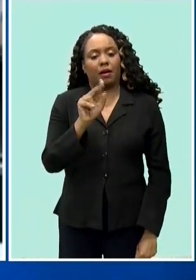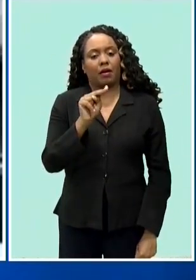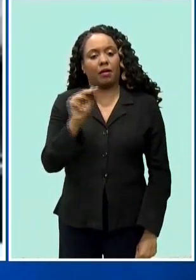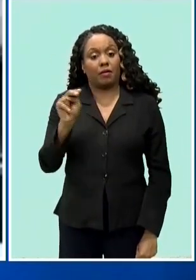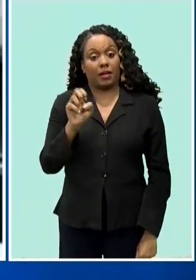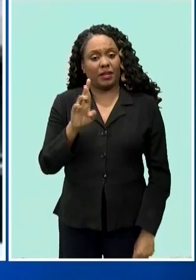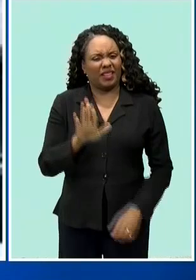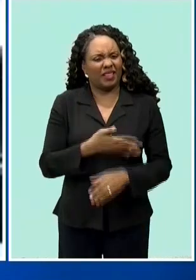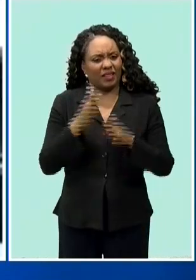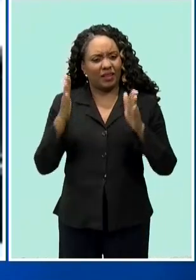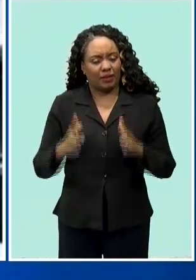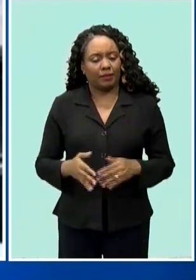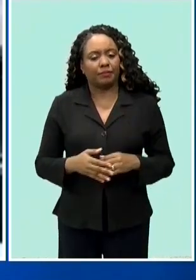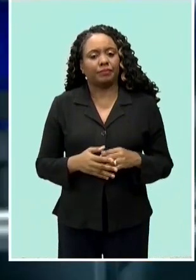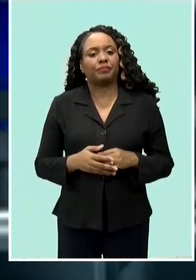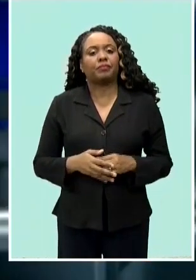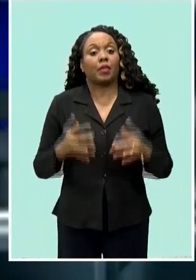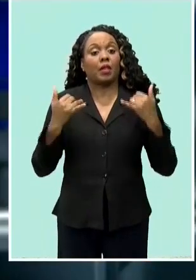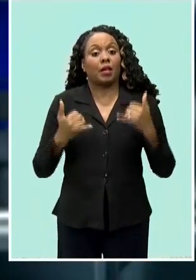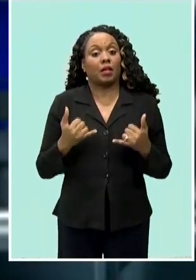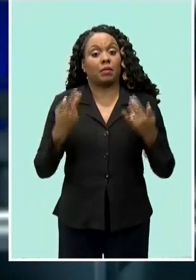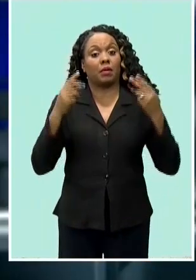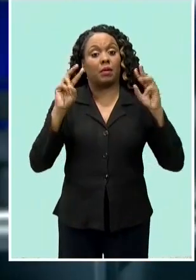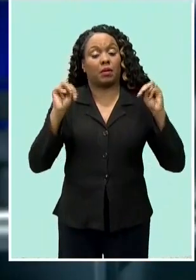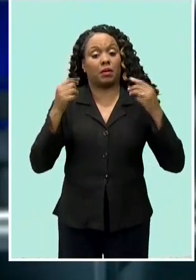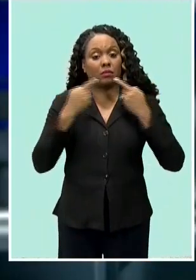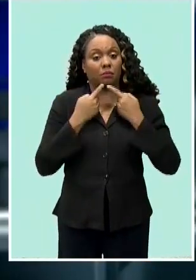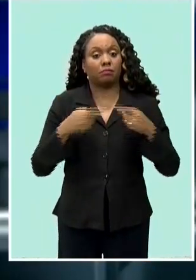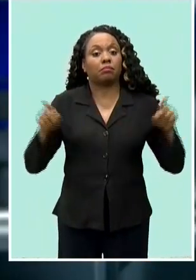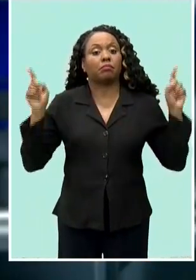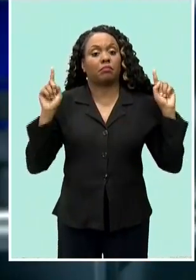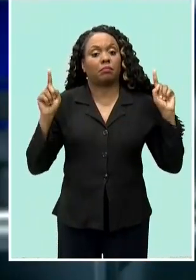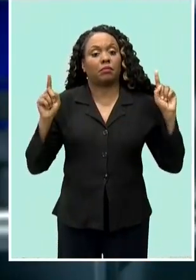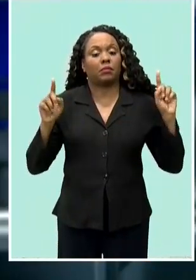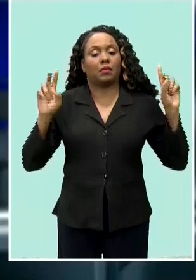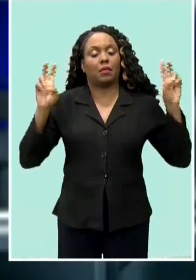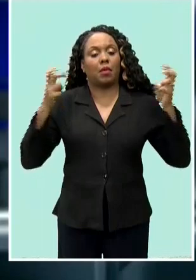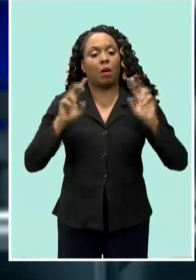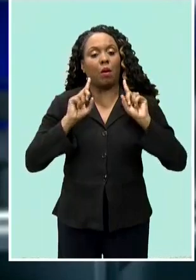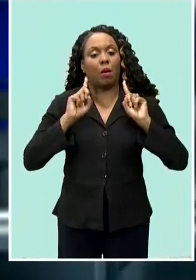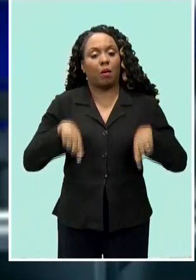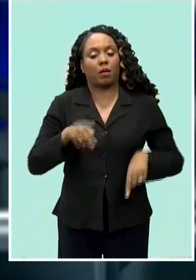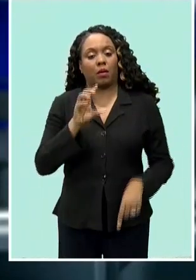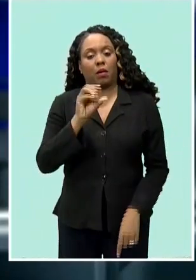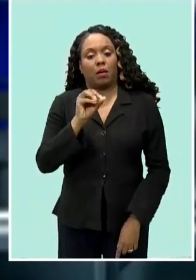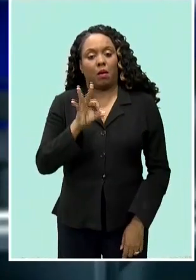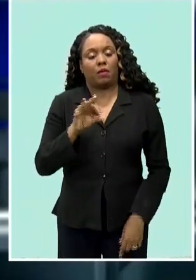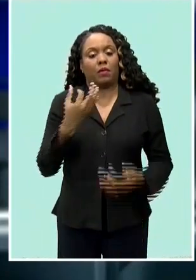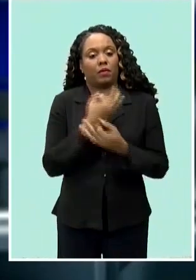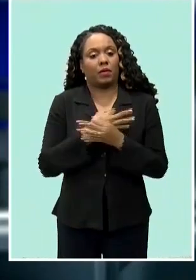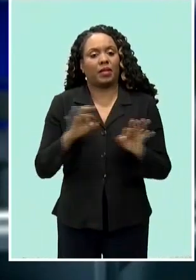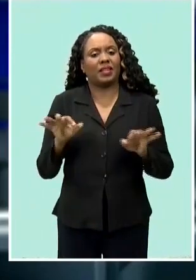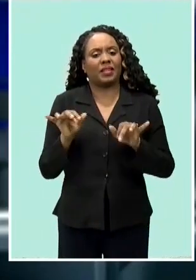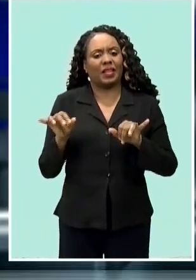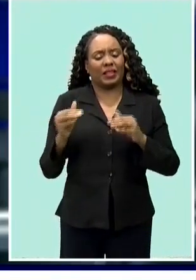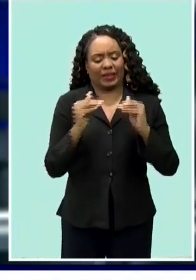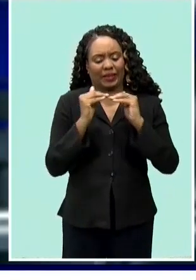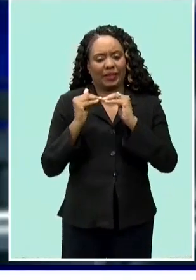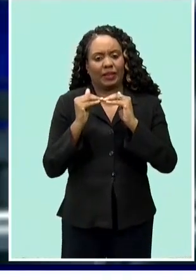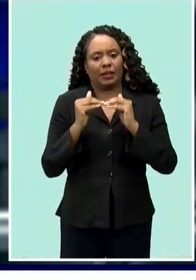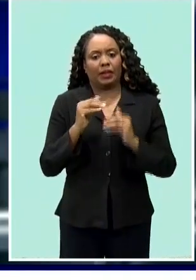the Order of Freedom of Barbados Bill 2019 to support the accolade, which will be on the same level of the Knight or Dame of St.